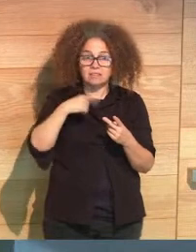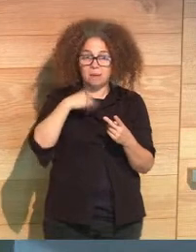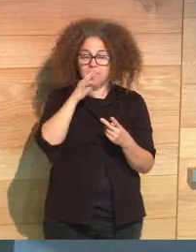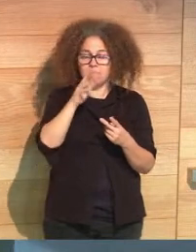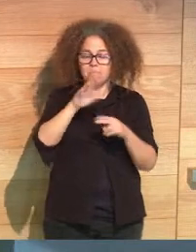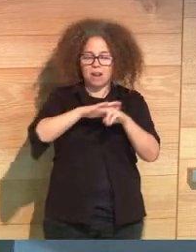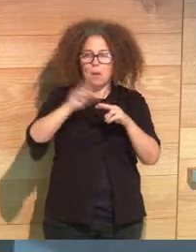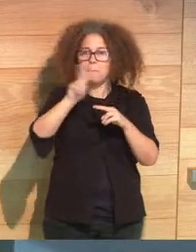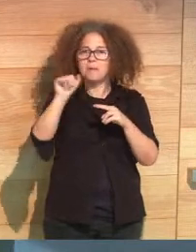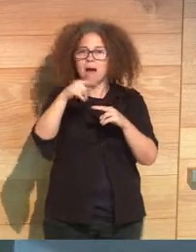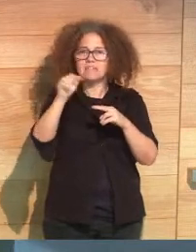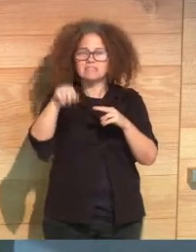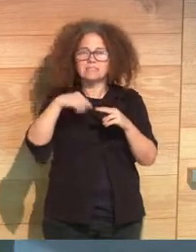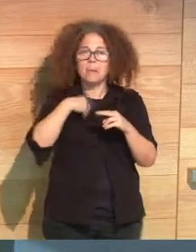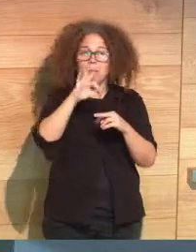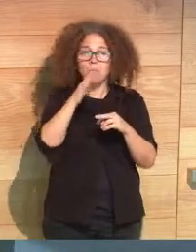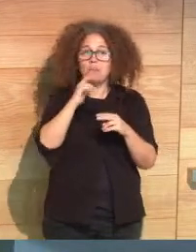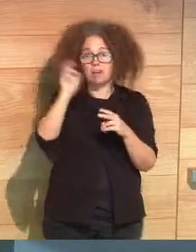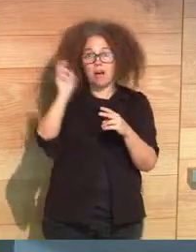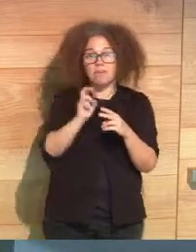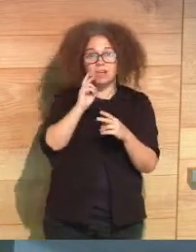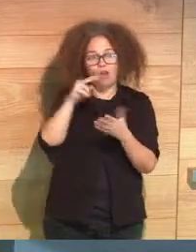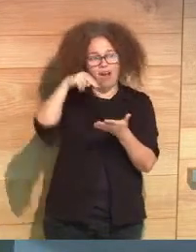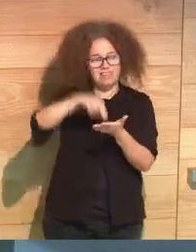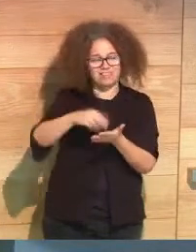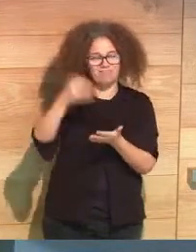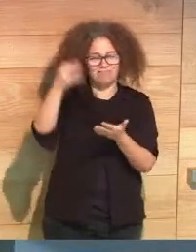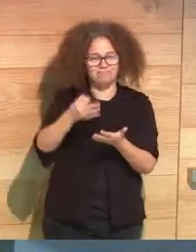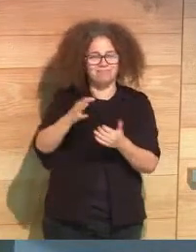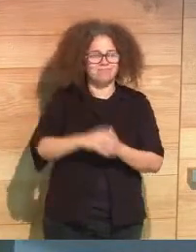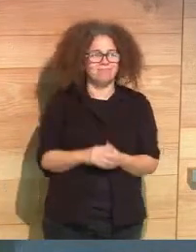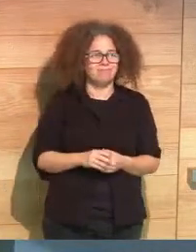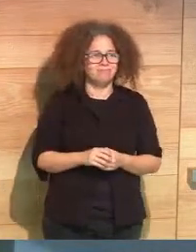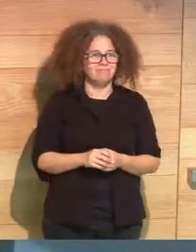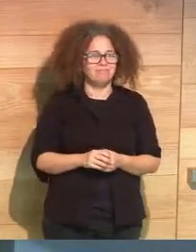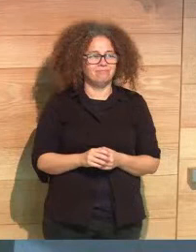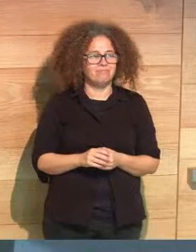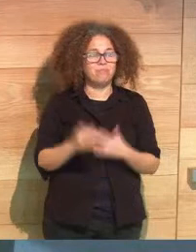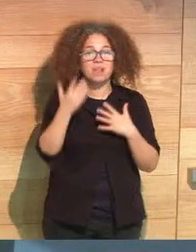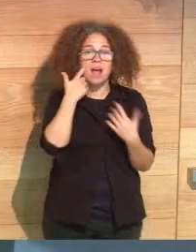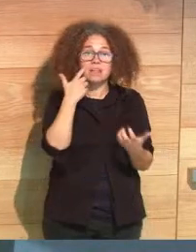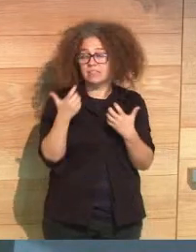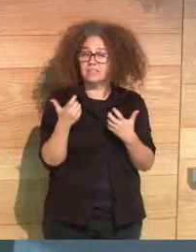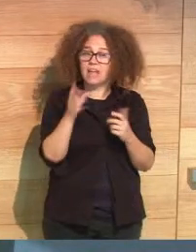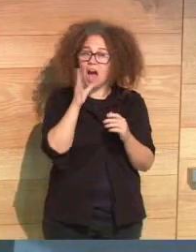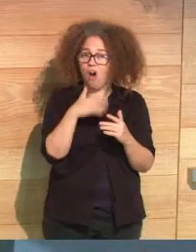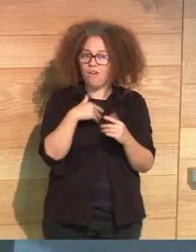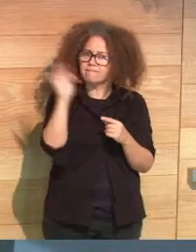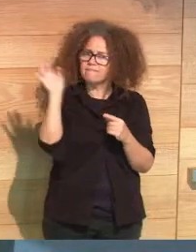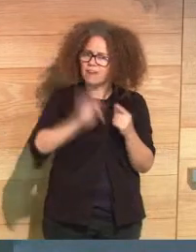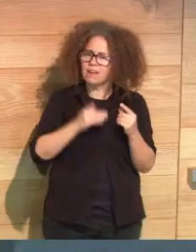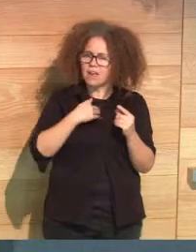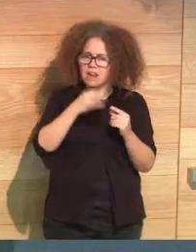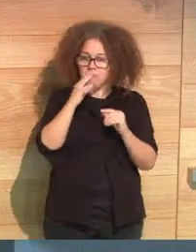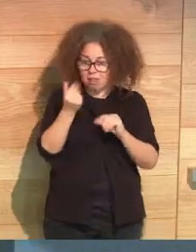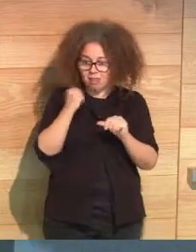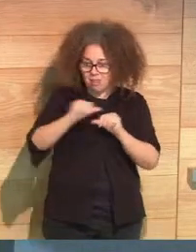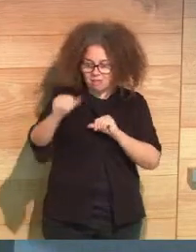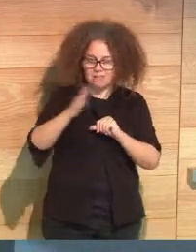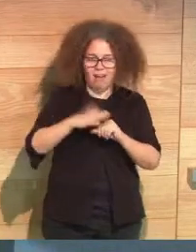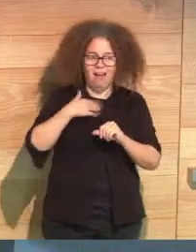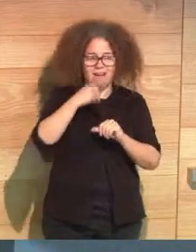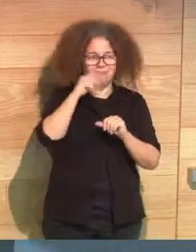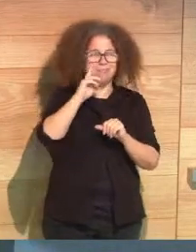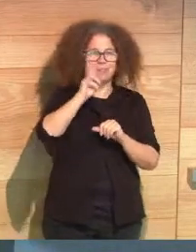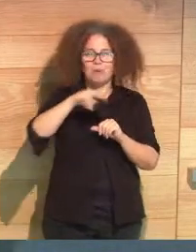his curator, of course, for being here today. Joanie, thank you very much. Joanie is the artist whose work